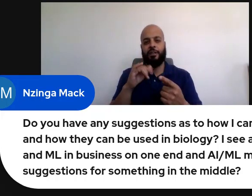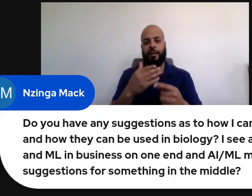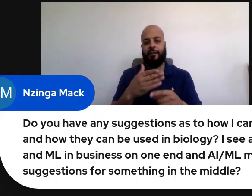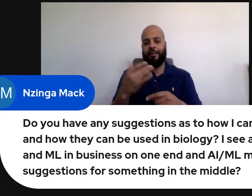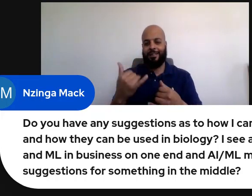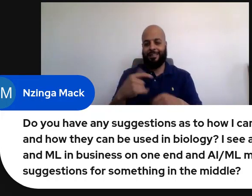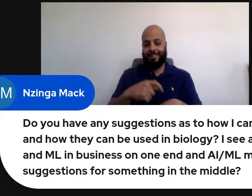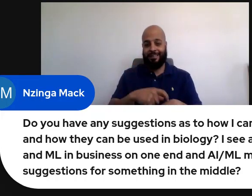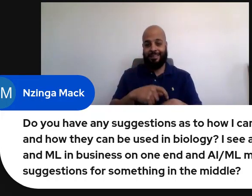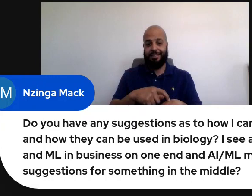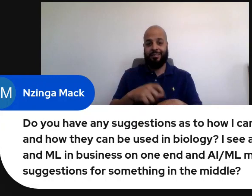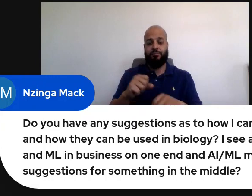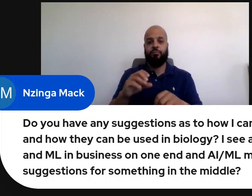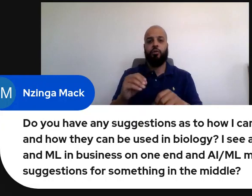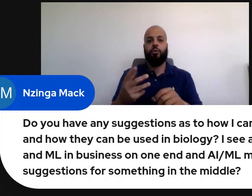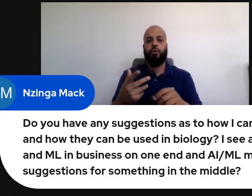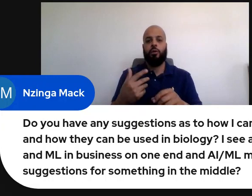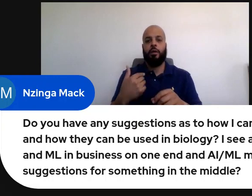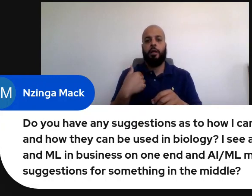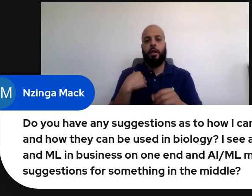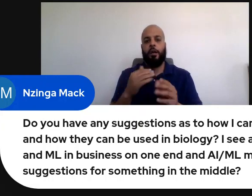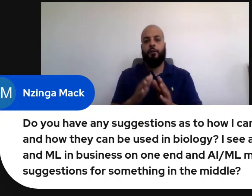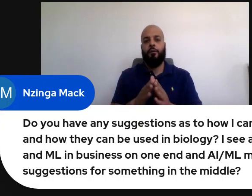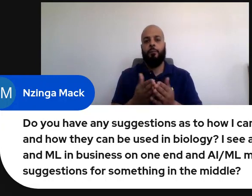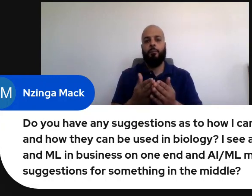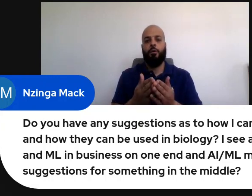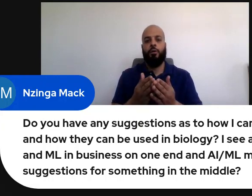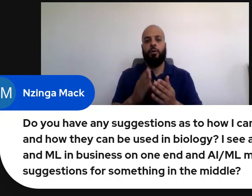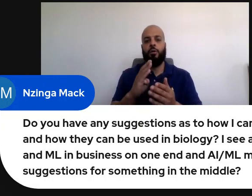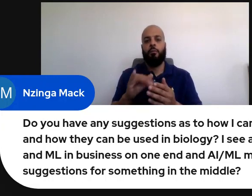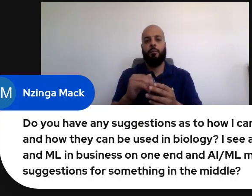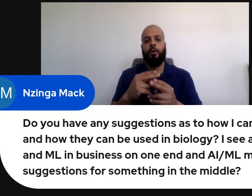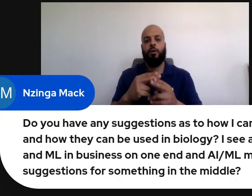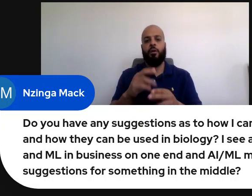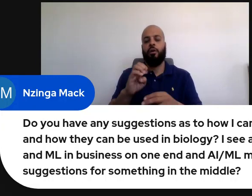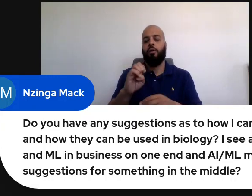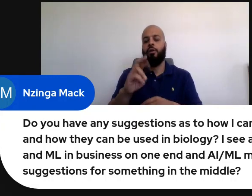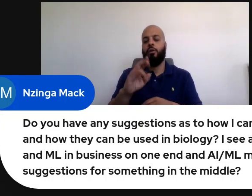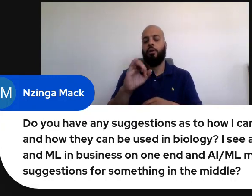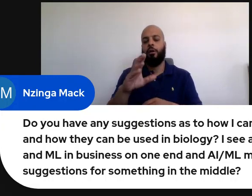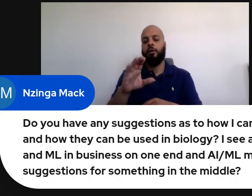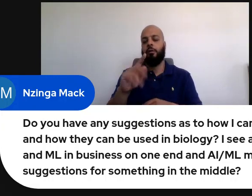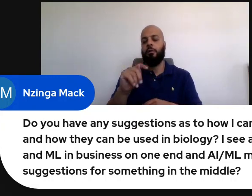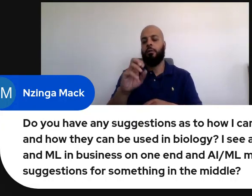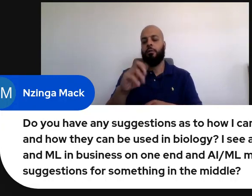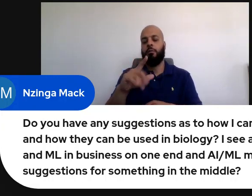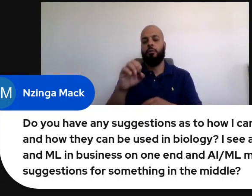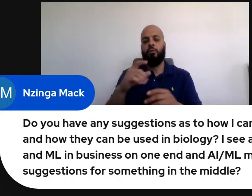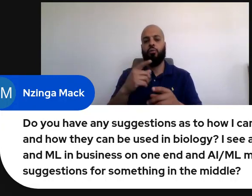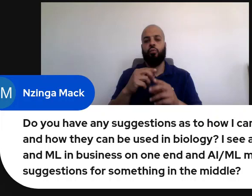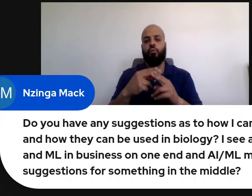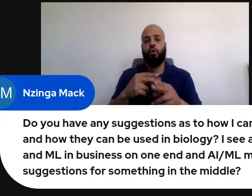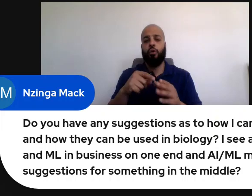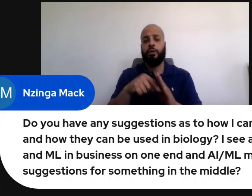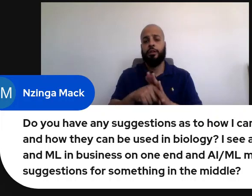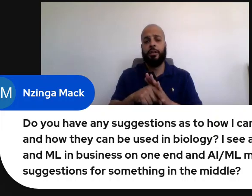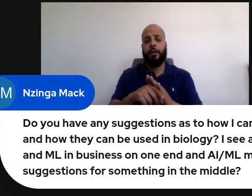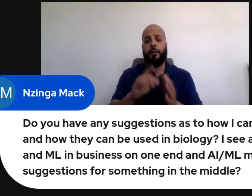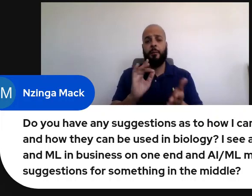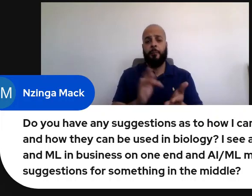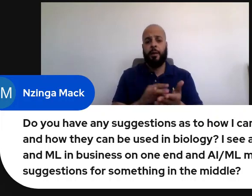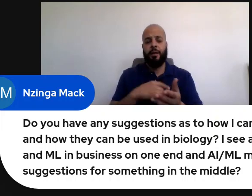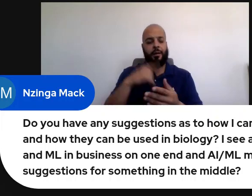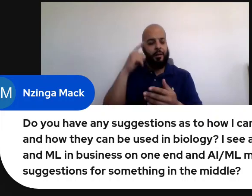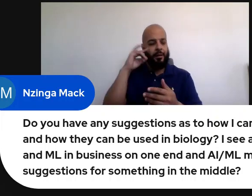well. So there's a book by Eric Topol called Deep Medicine, and I think that book is quite good because it's quite high level. It